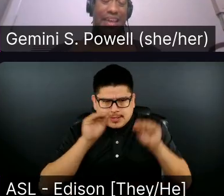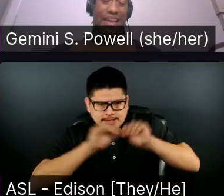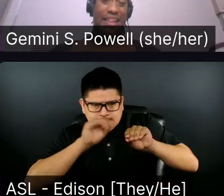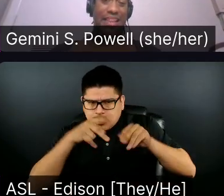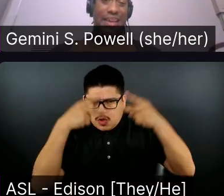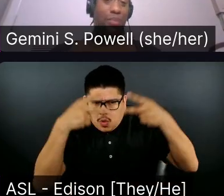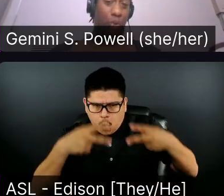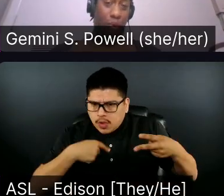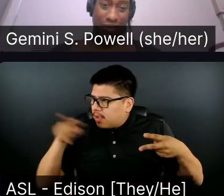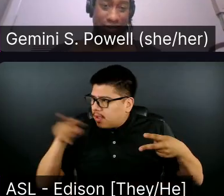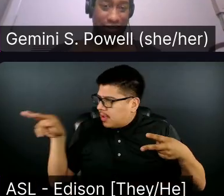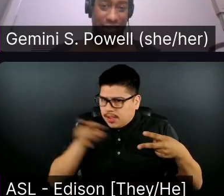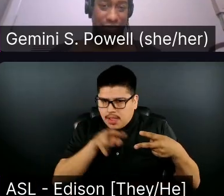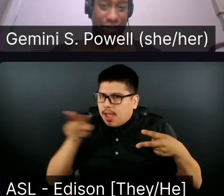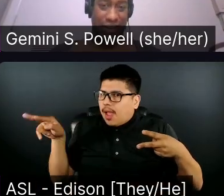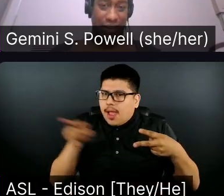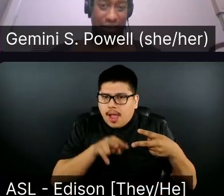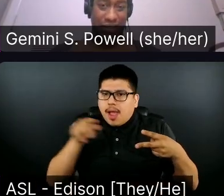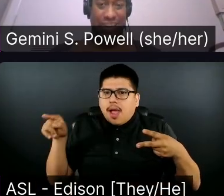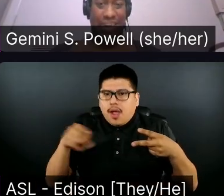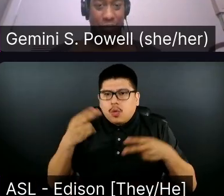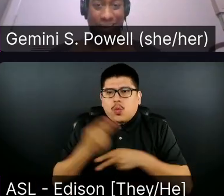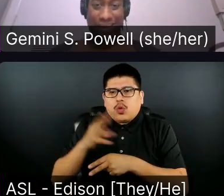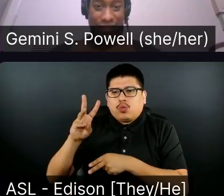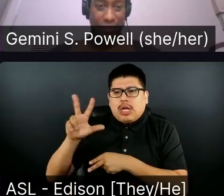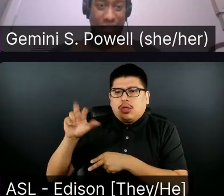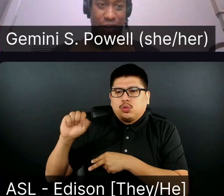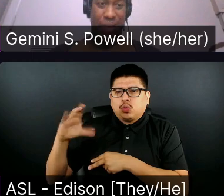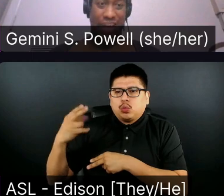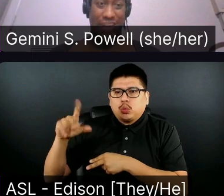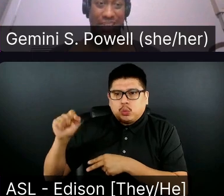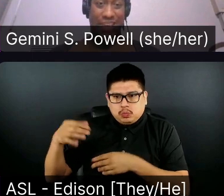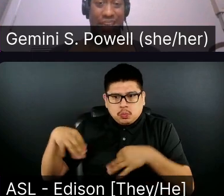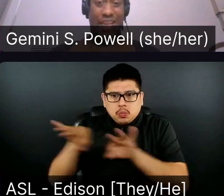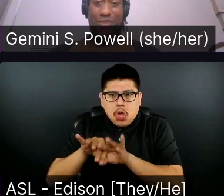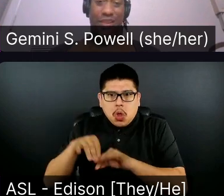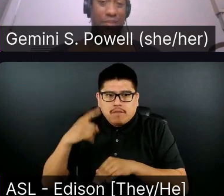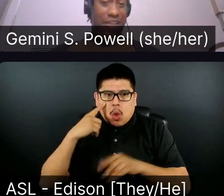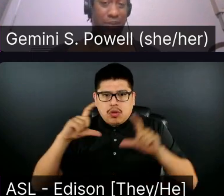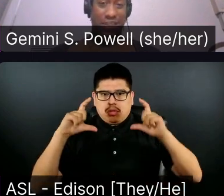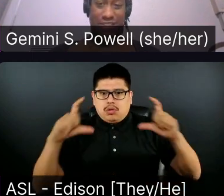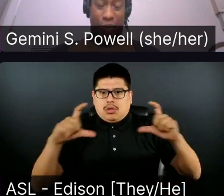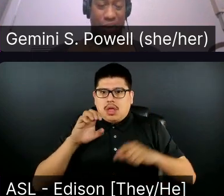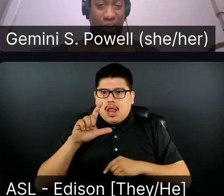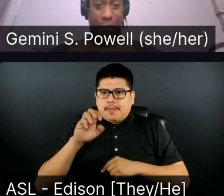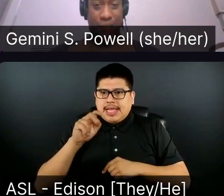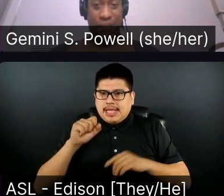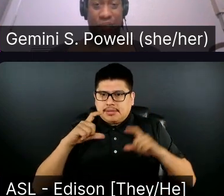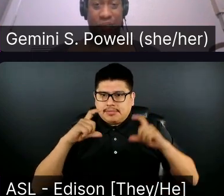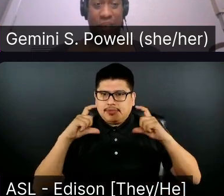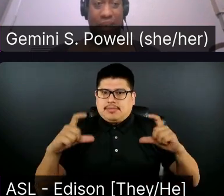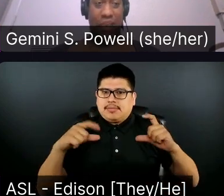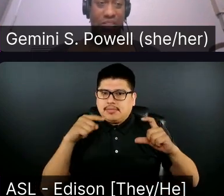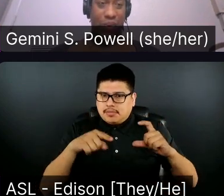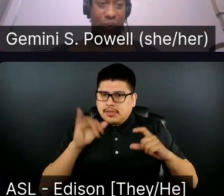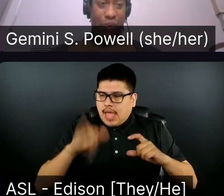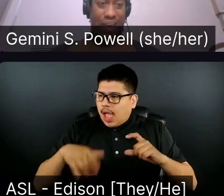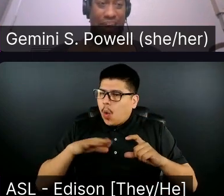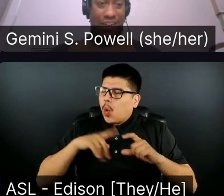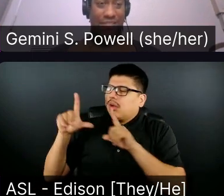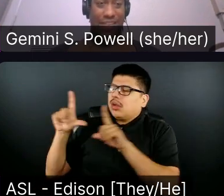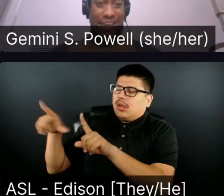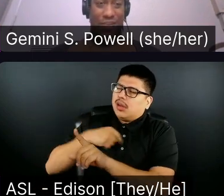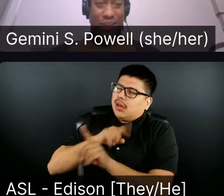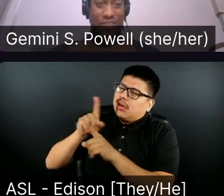navigating the importance of an element and how to make it display on a page. That's one of the best places you can go. I